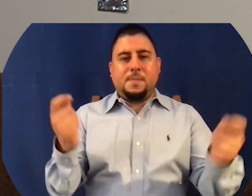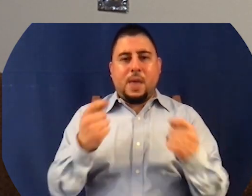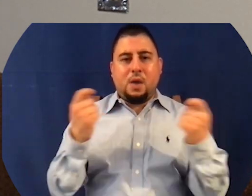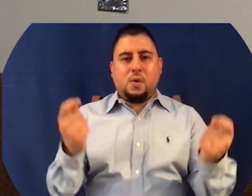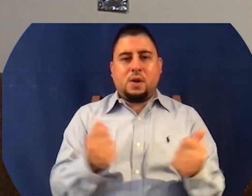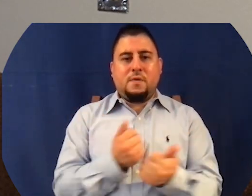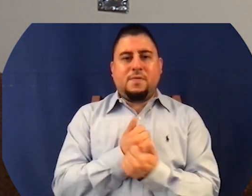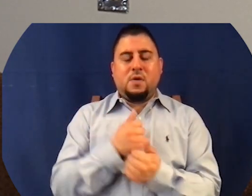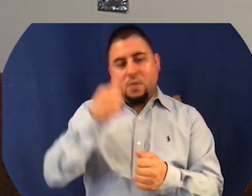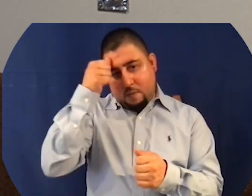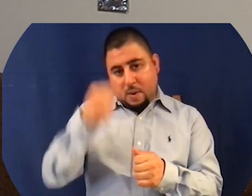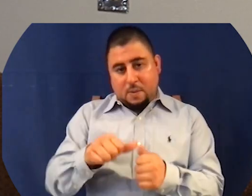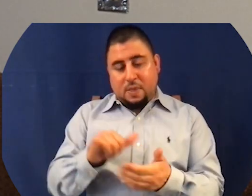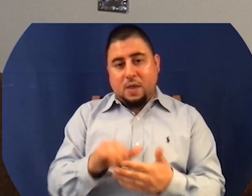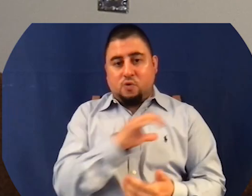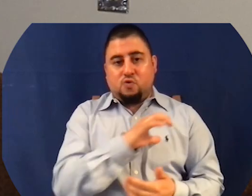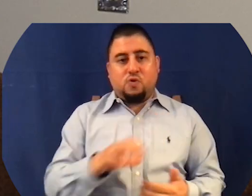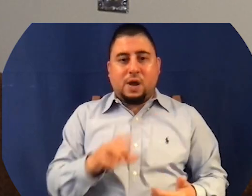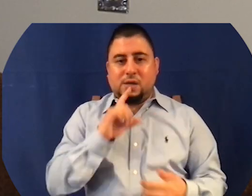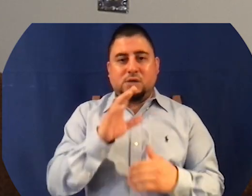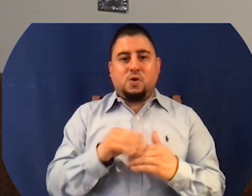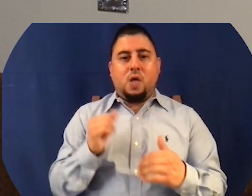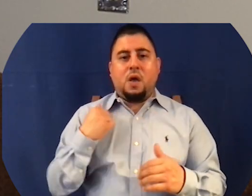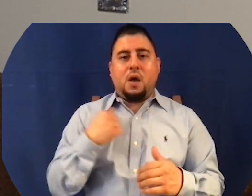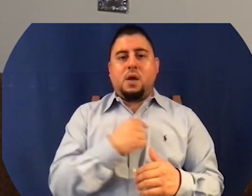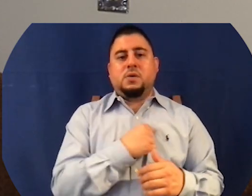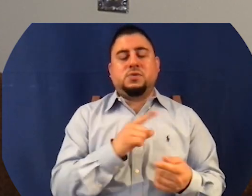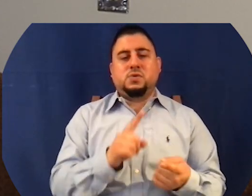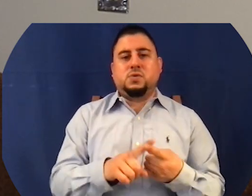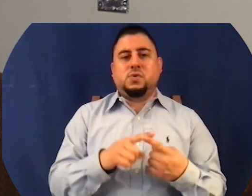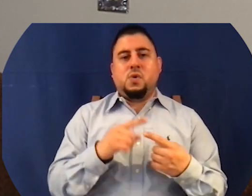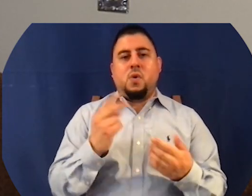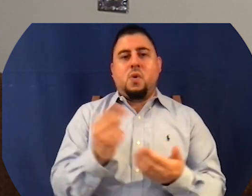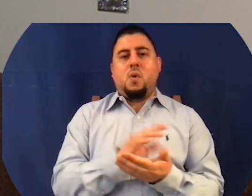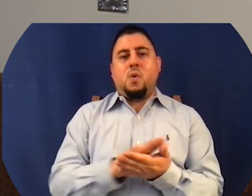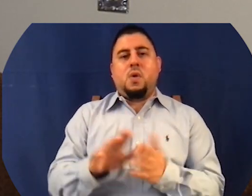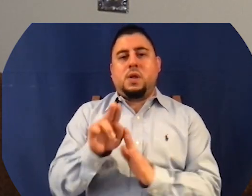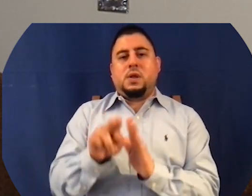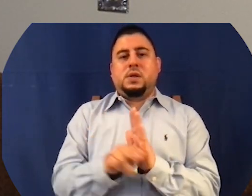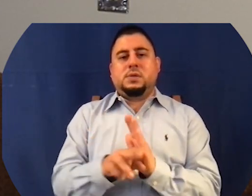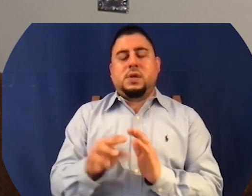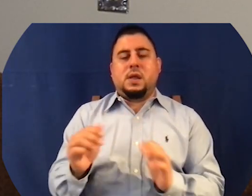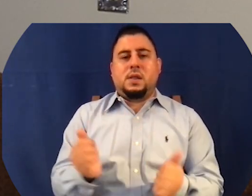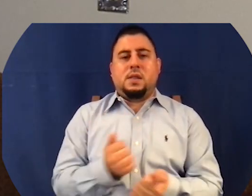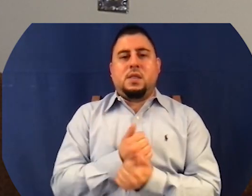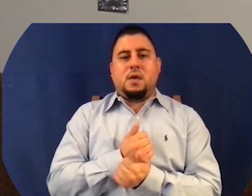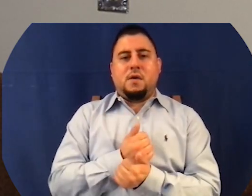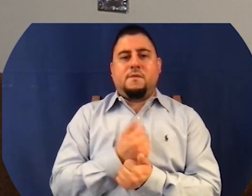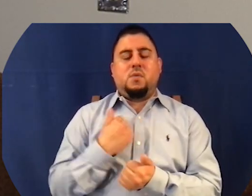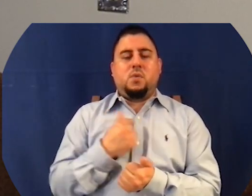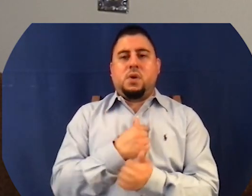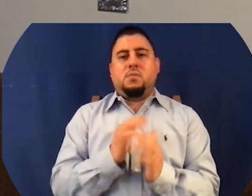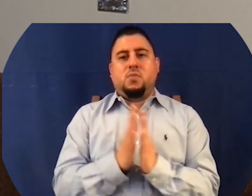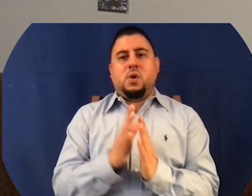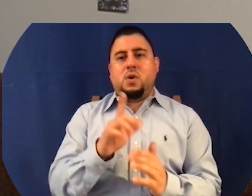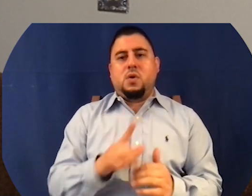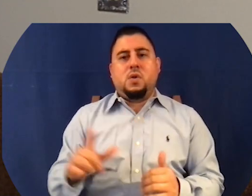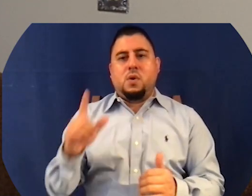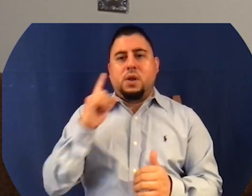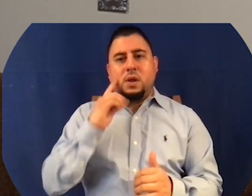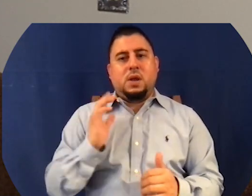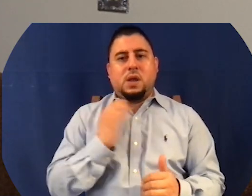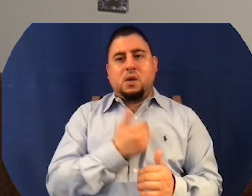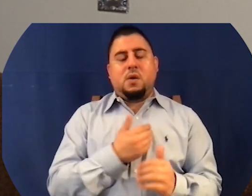love, mindful that Christ is calling us to holiness and love, let us pray to the